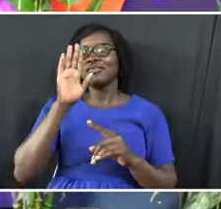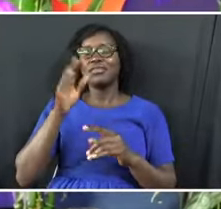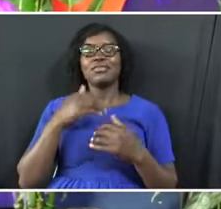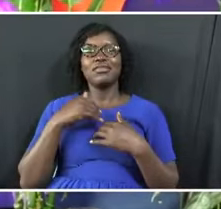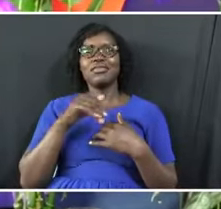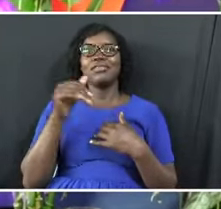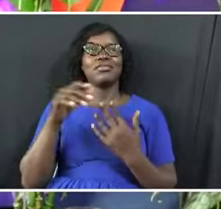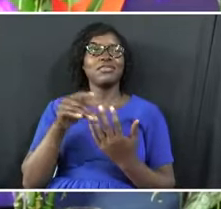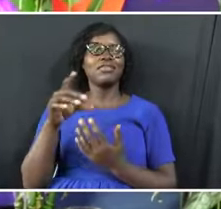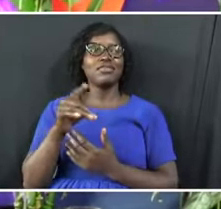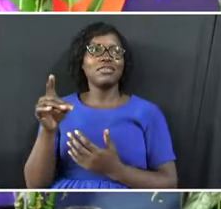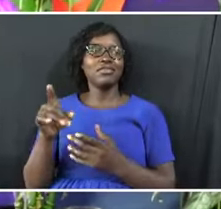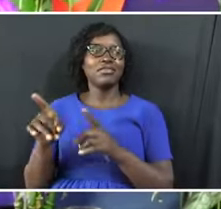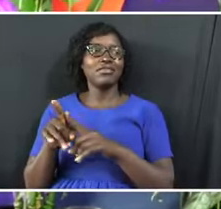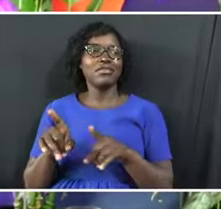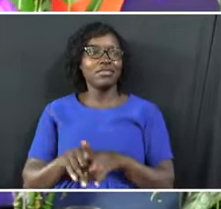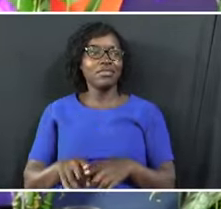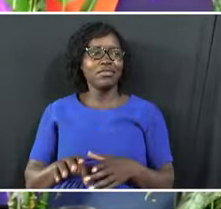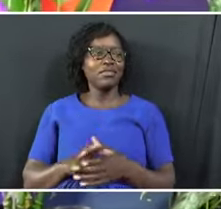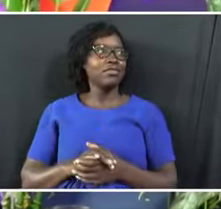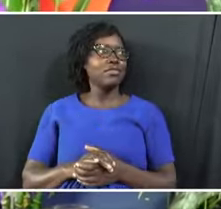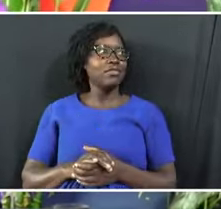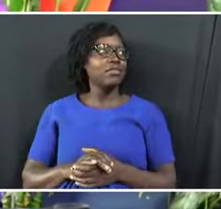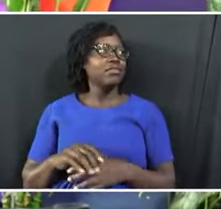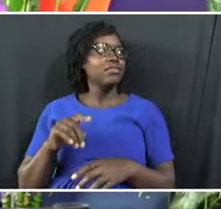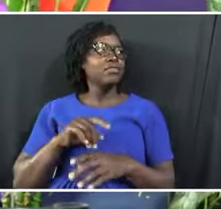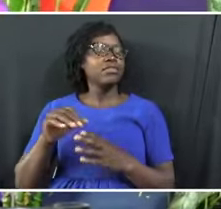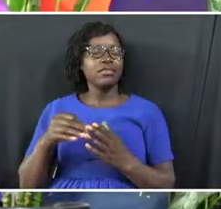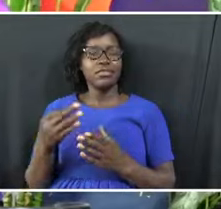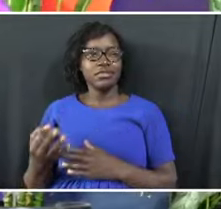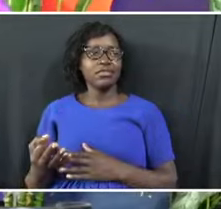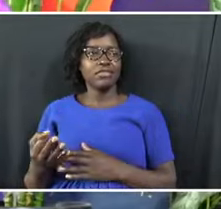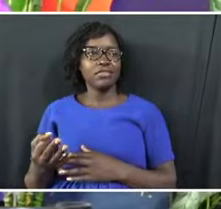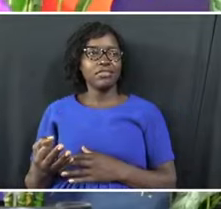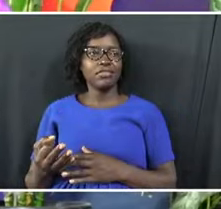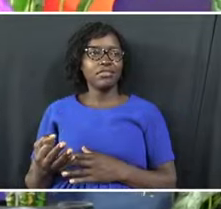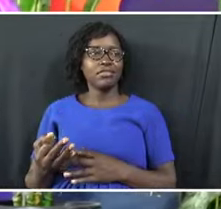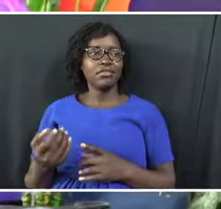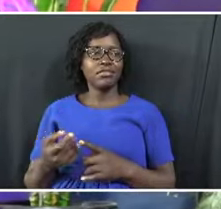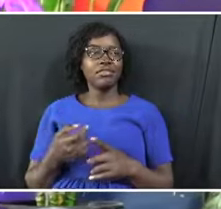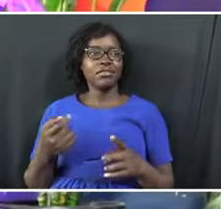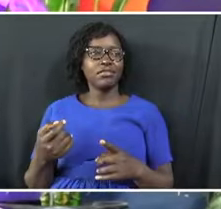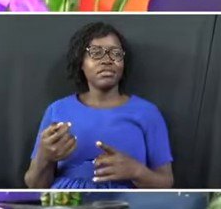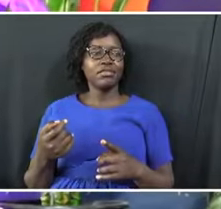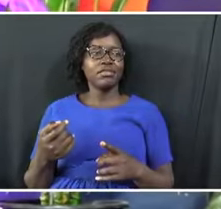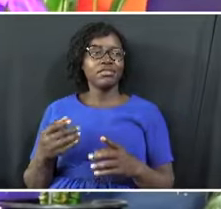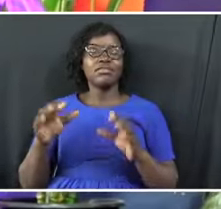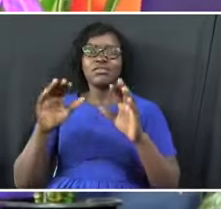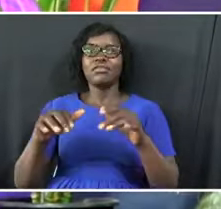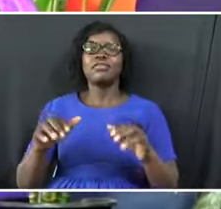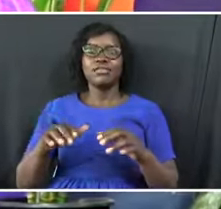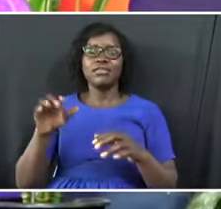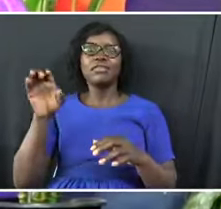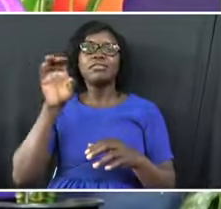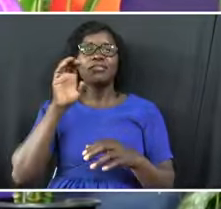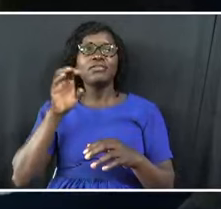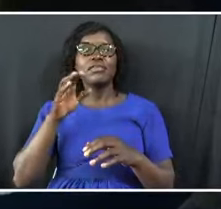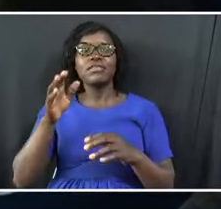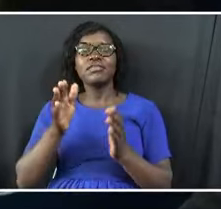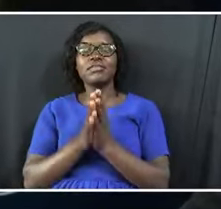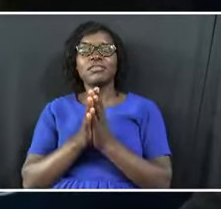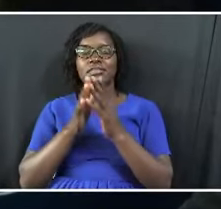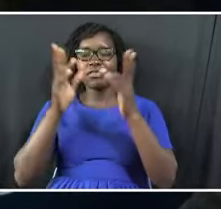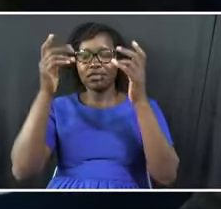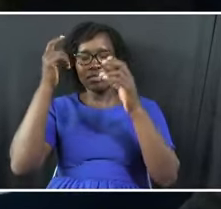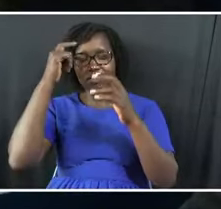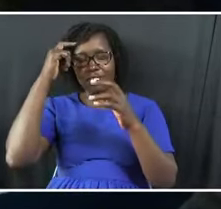another option. Equally, when we fell from the Garden of Eden, the devil thought that he